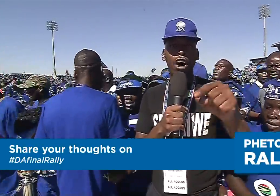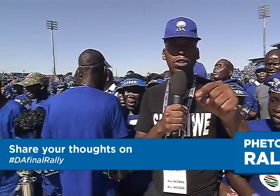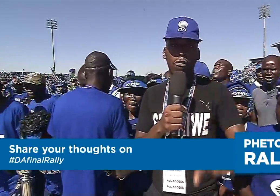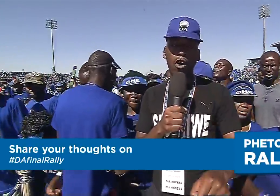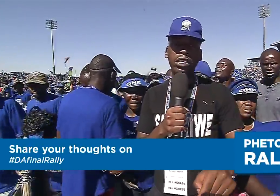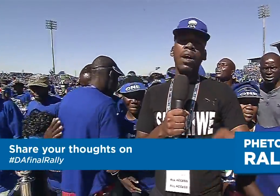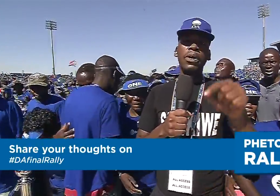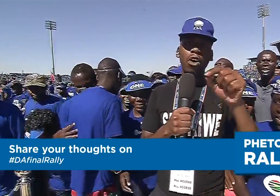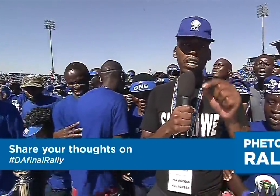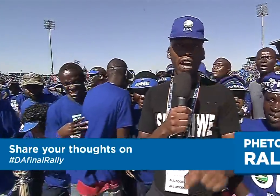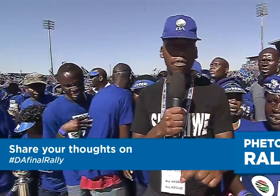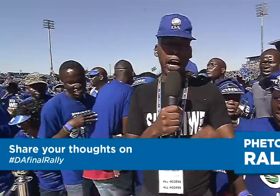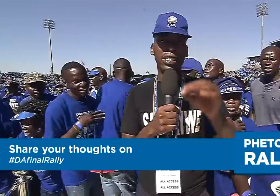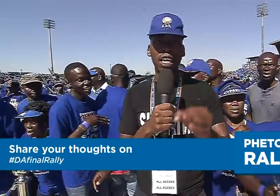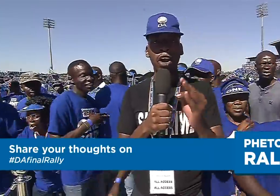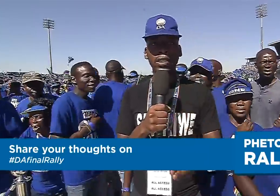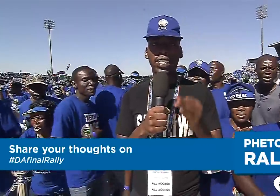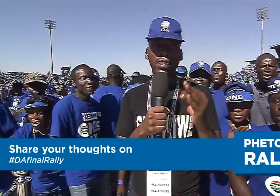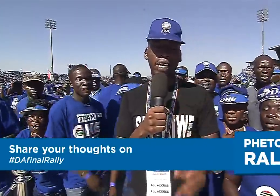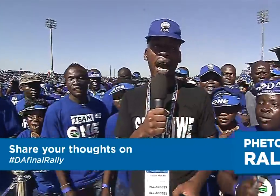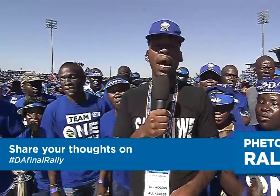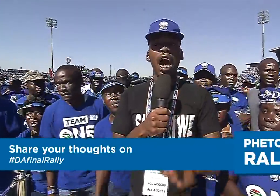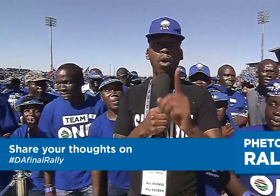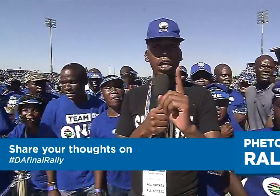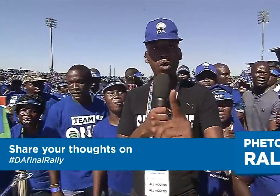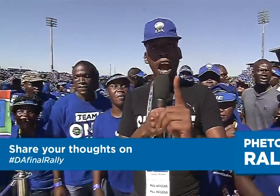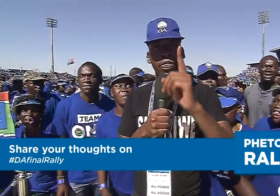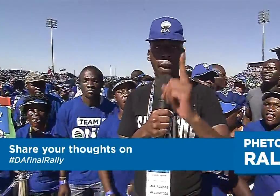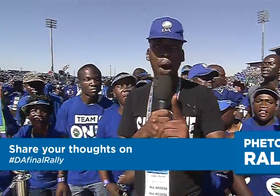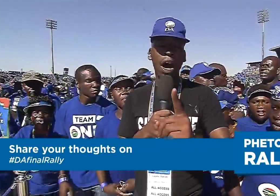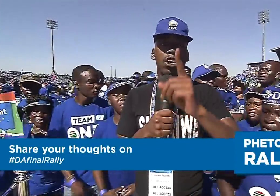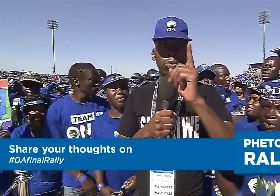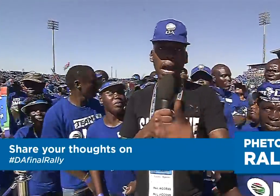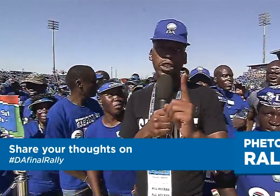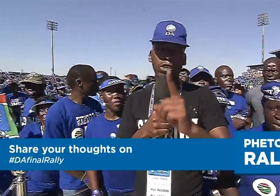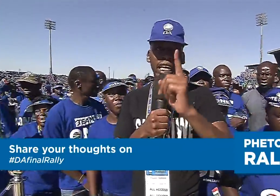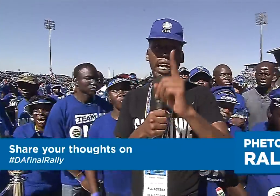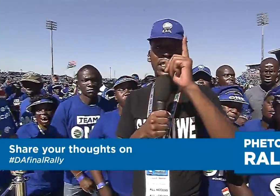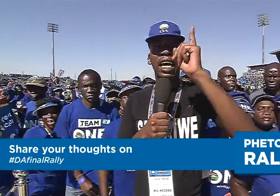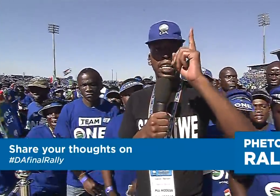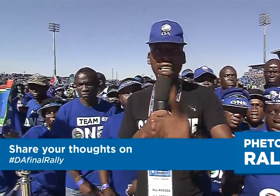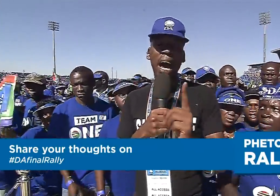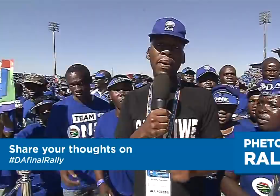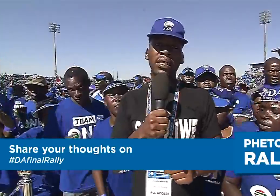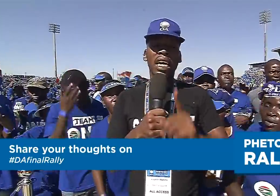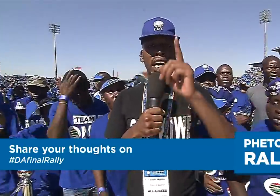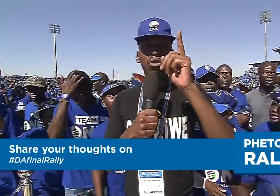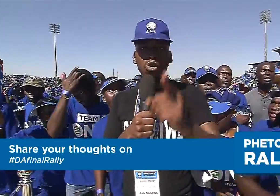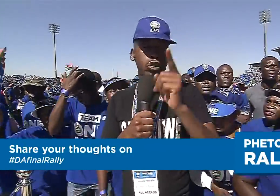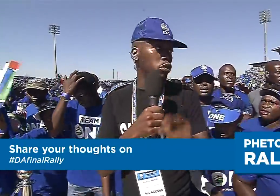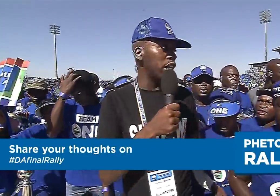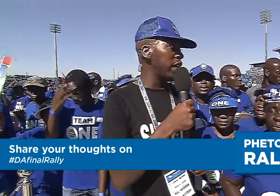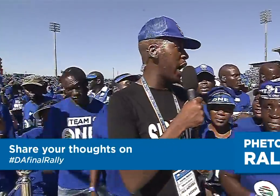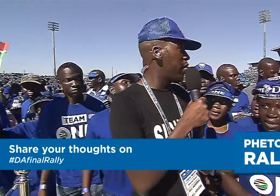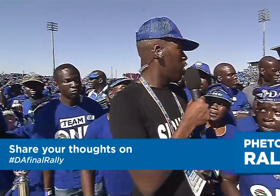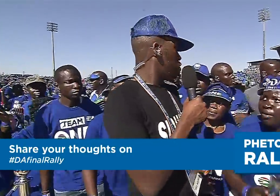go cast your vote, because South Africa is in a race against time, and only you have the power to make sure that happens, that you